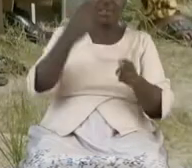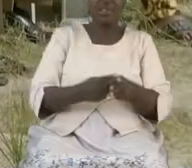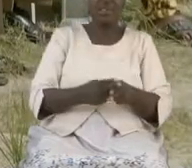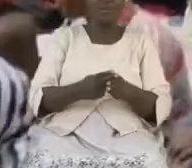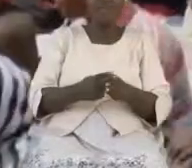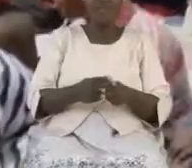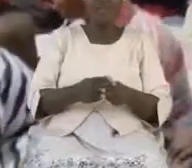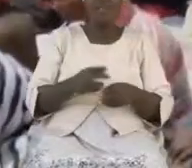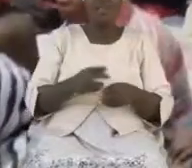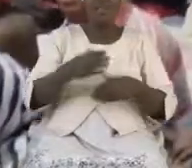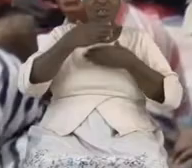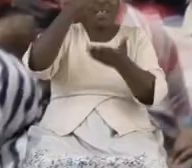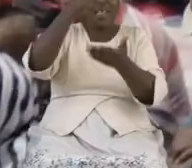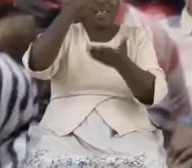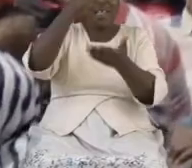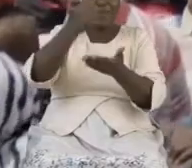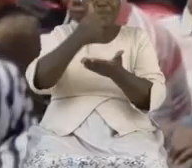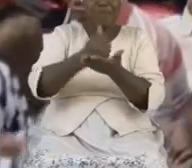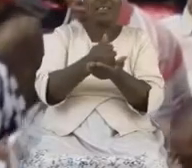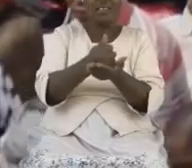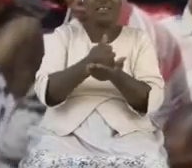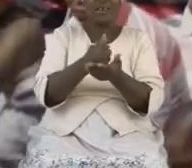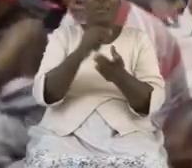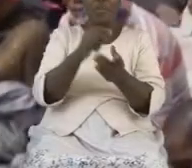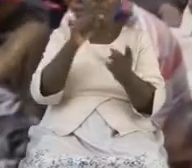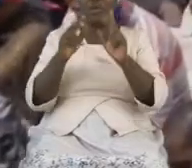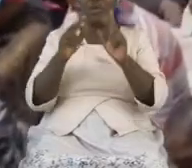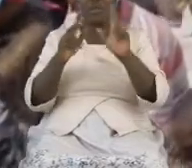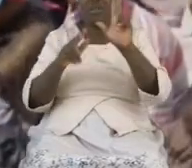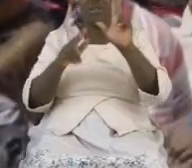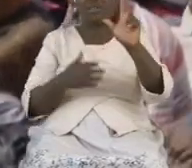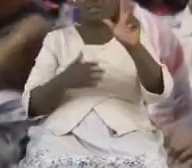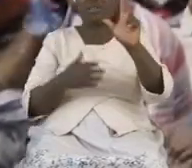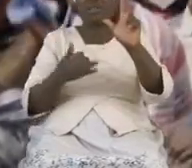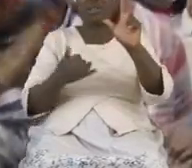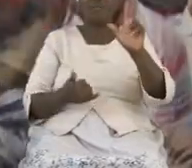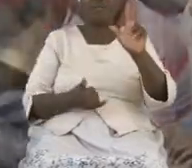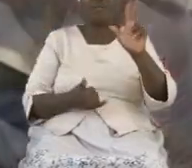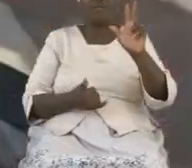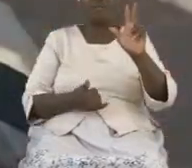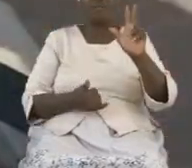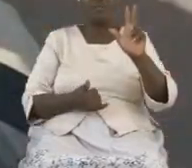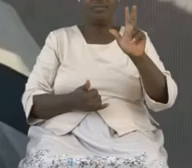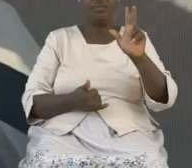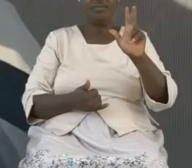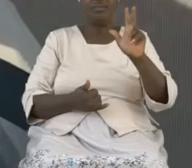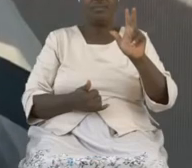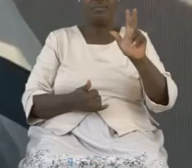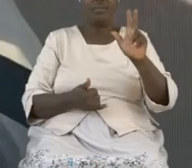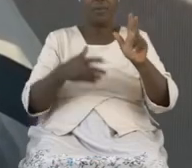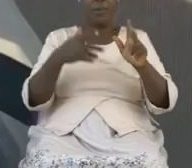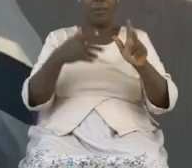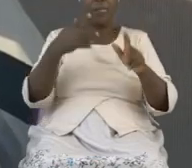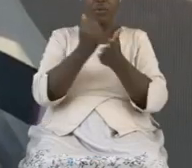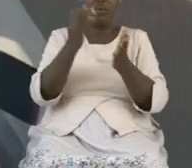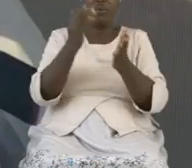Amen. Point number 3 now. The crucifixion unto